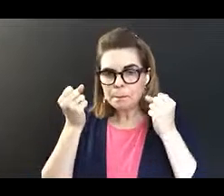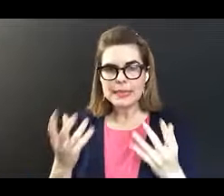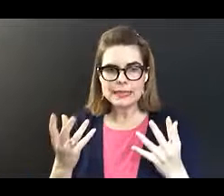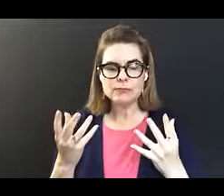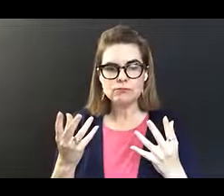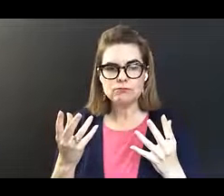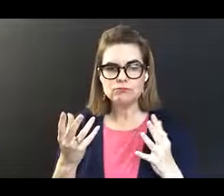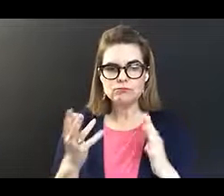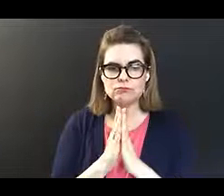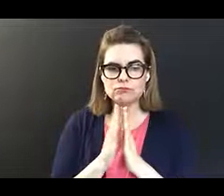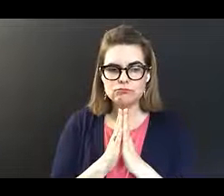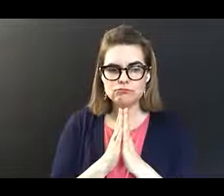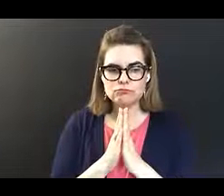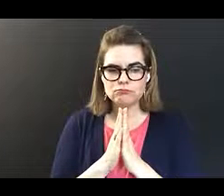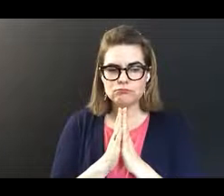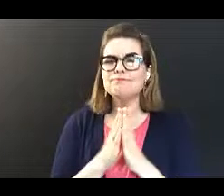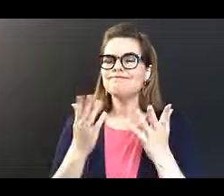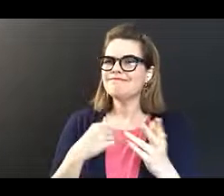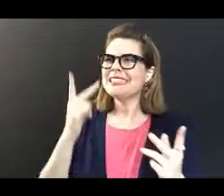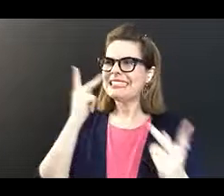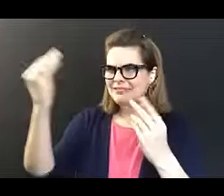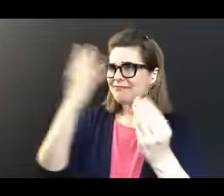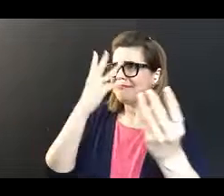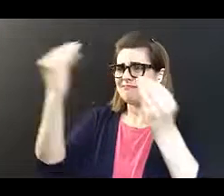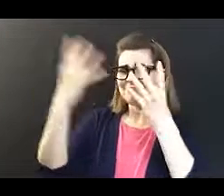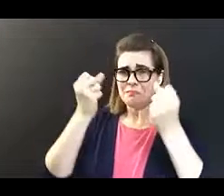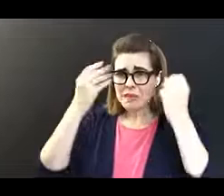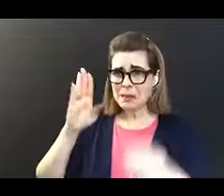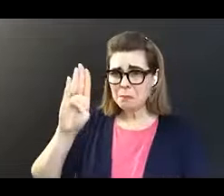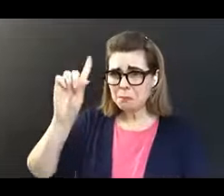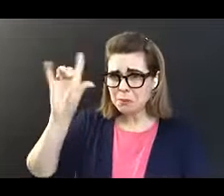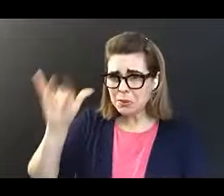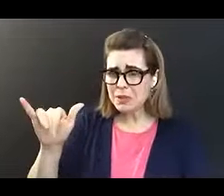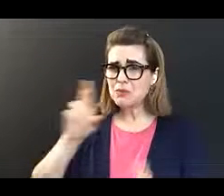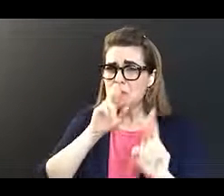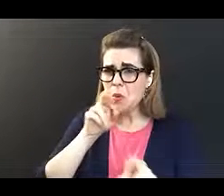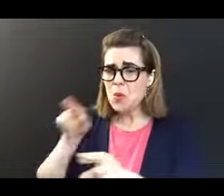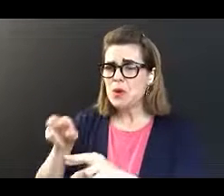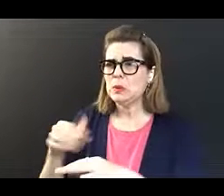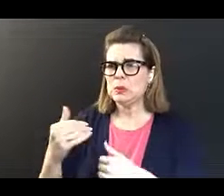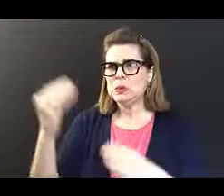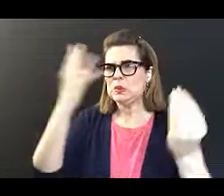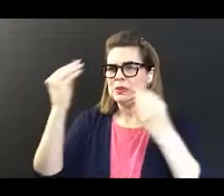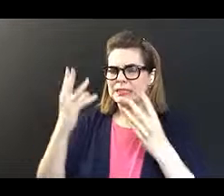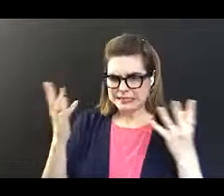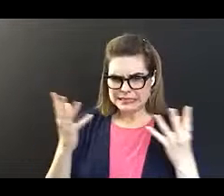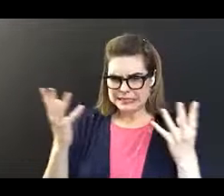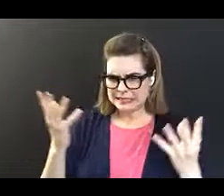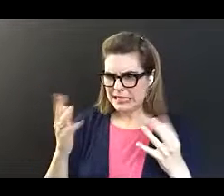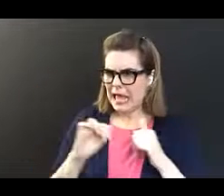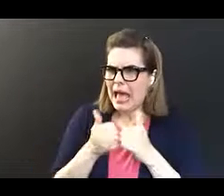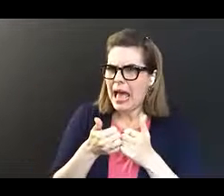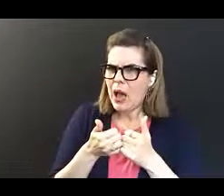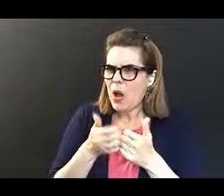they'd be sending in bullying reports from their different schools and needed to be able to respond to some of those things